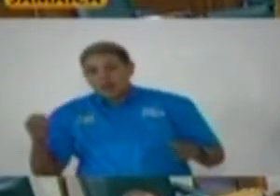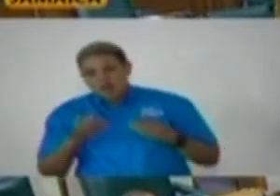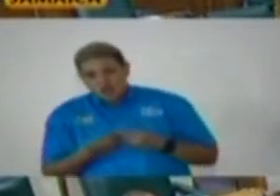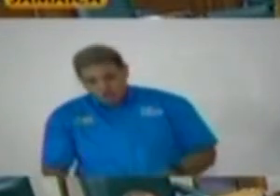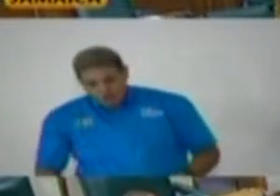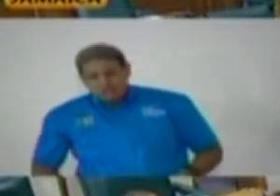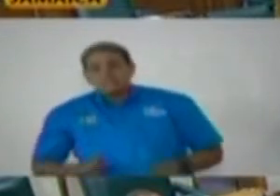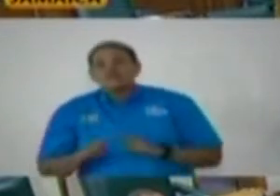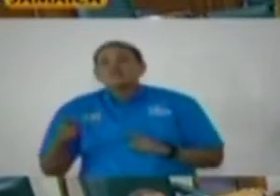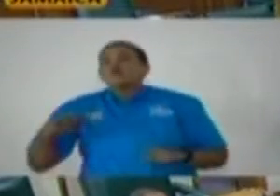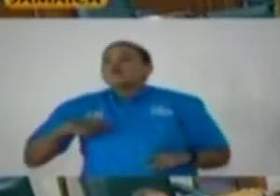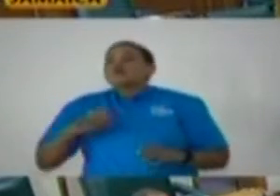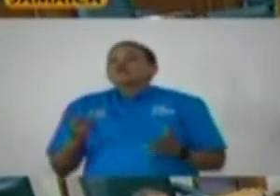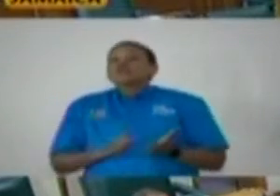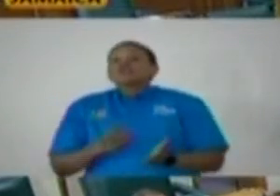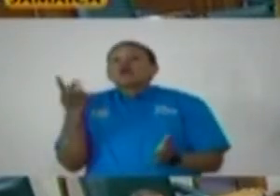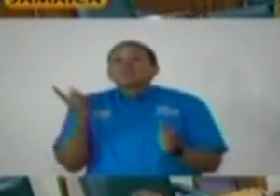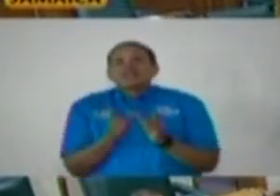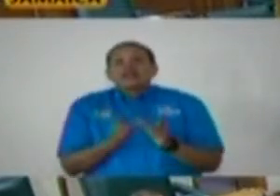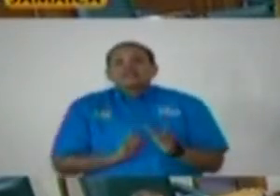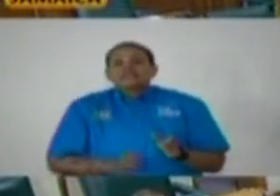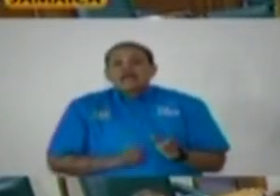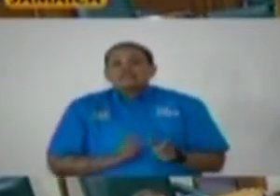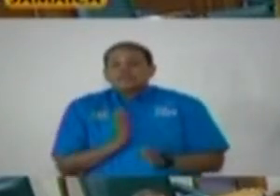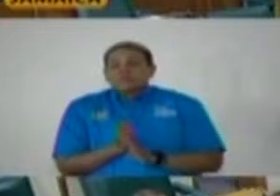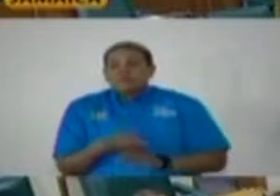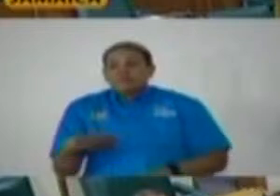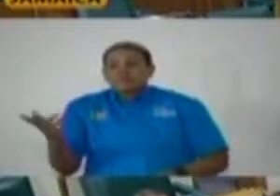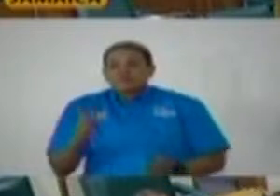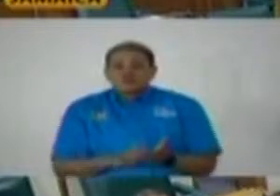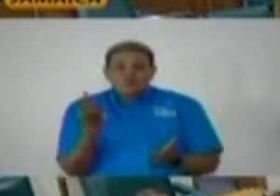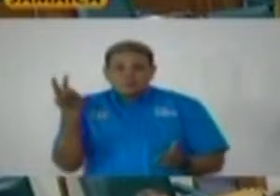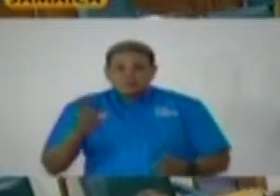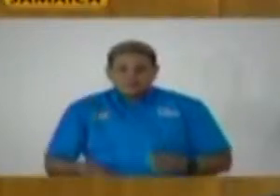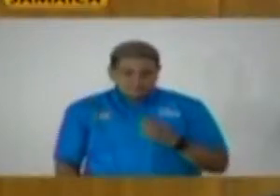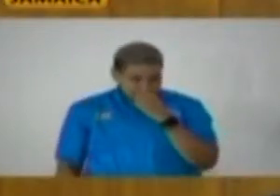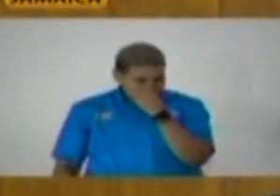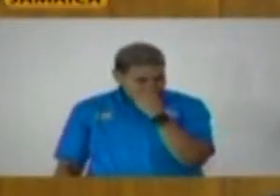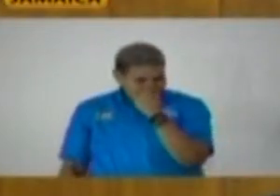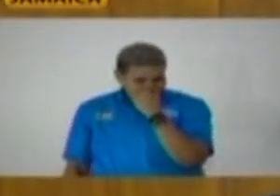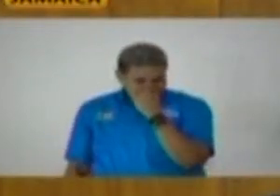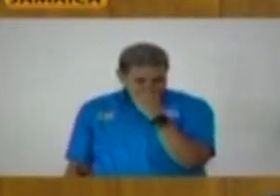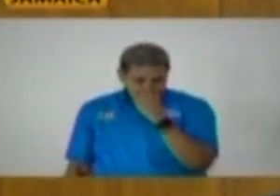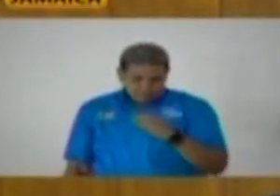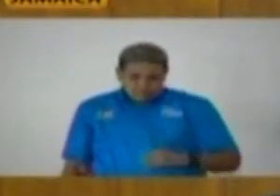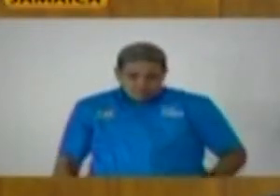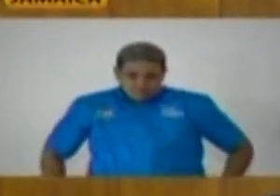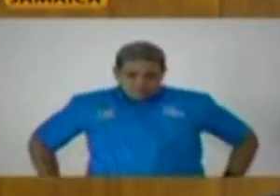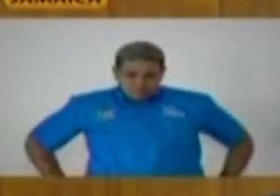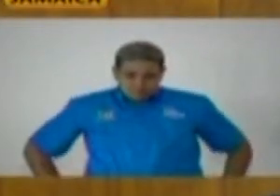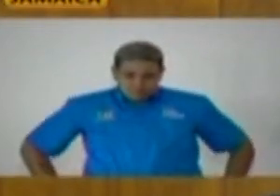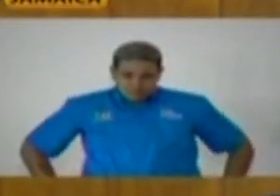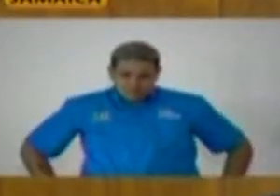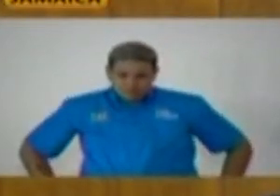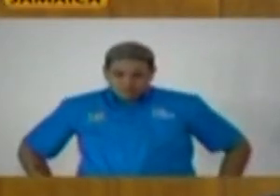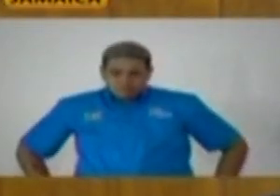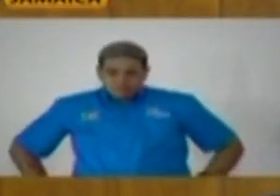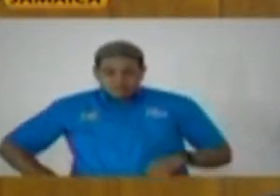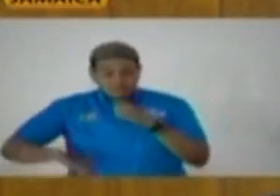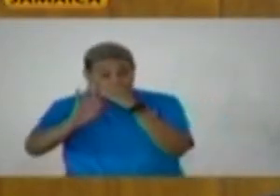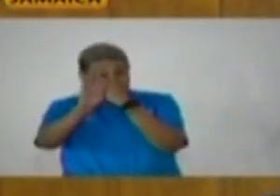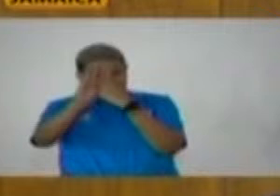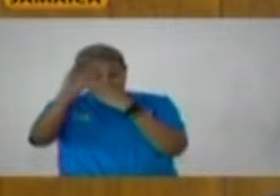we doubled the amount of licenses issued to taxis. The